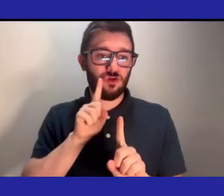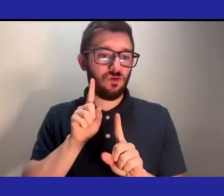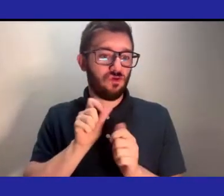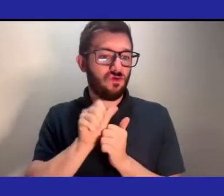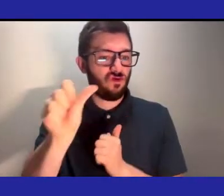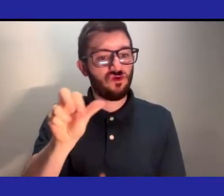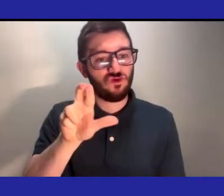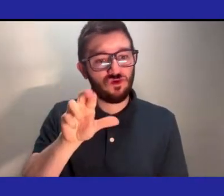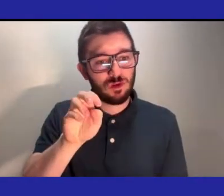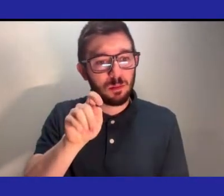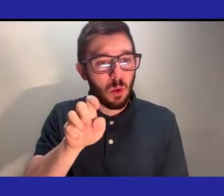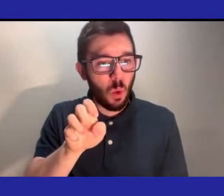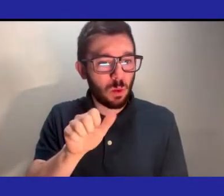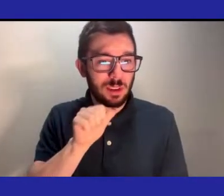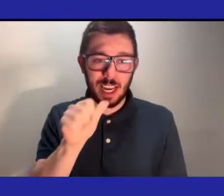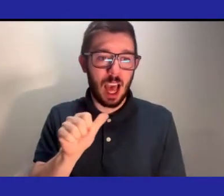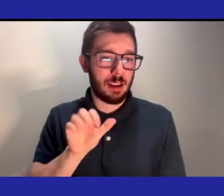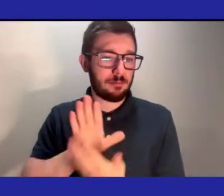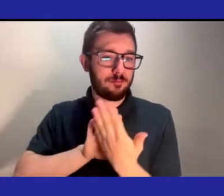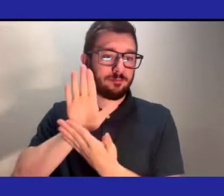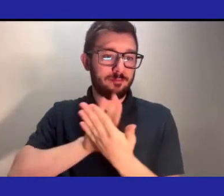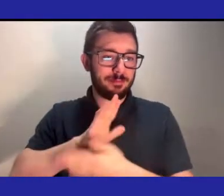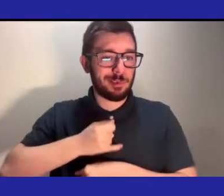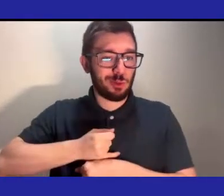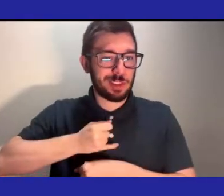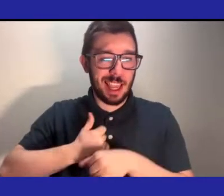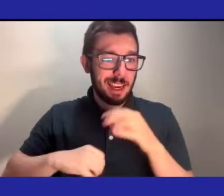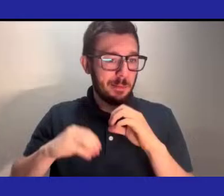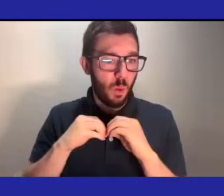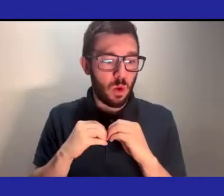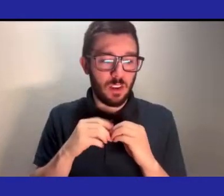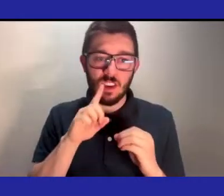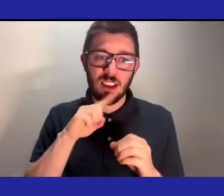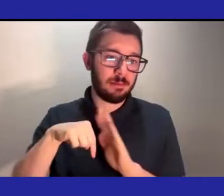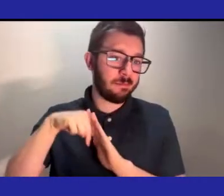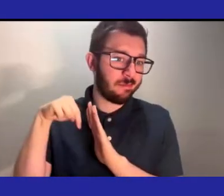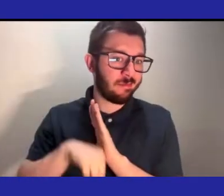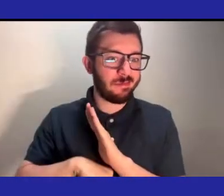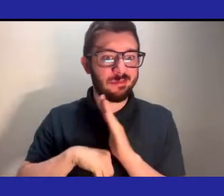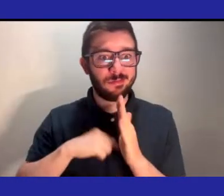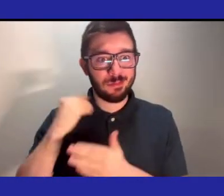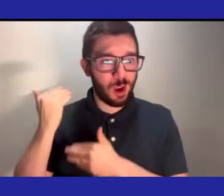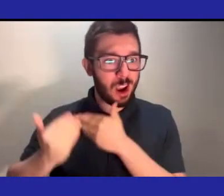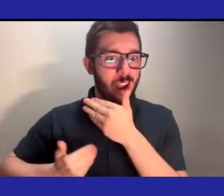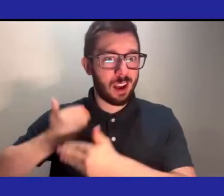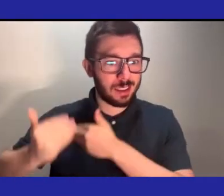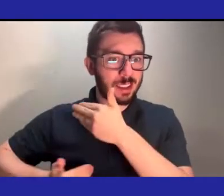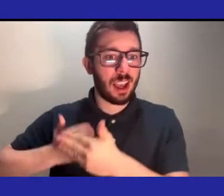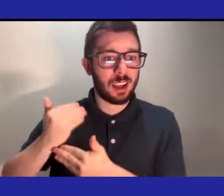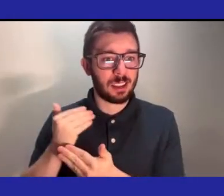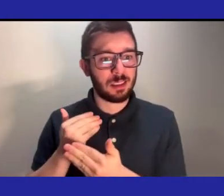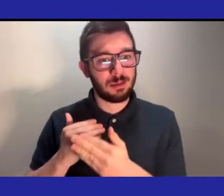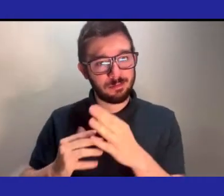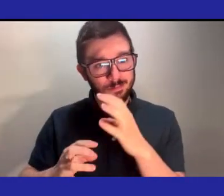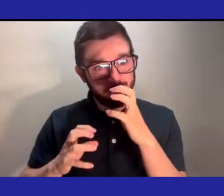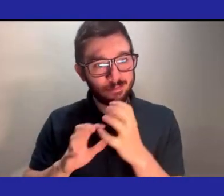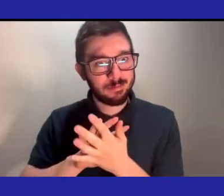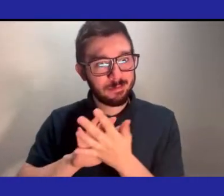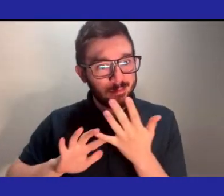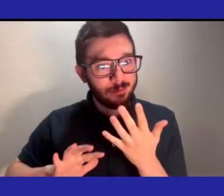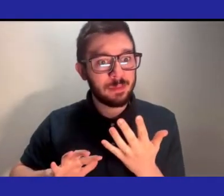site. It's a very rigorous process, and we were actually